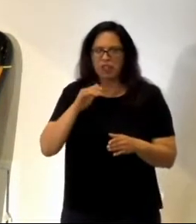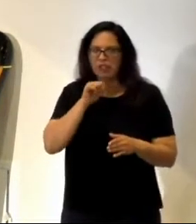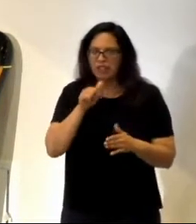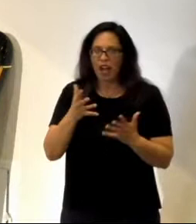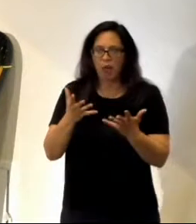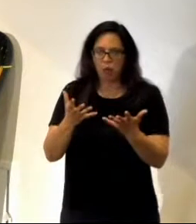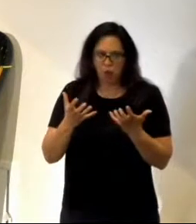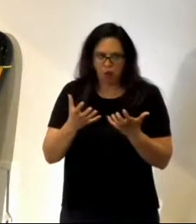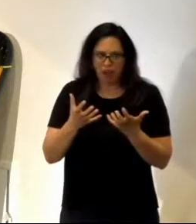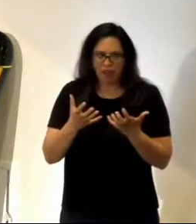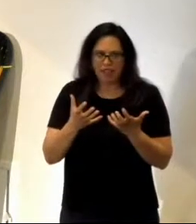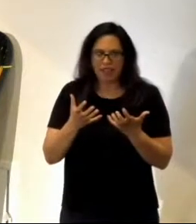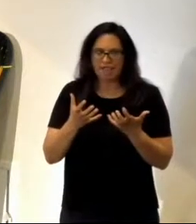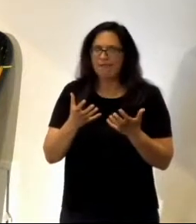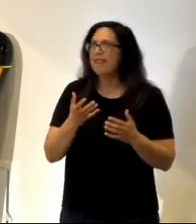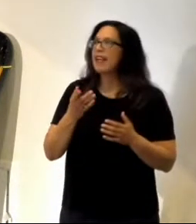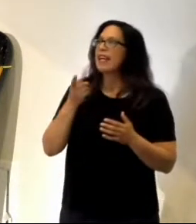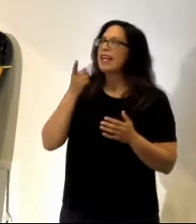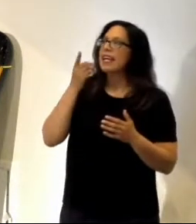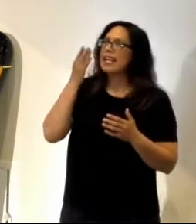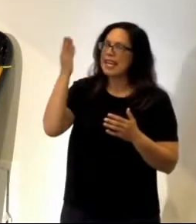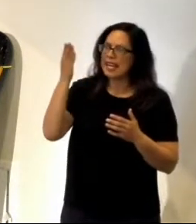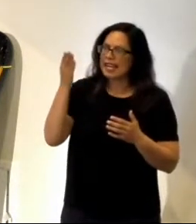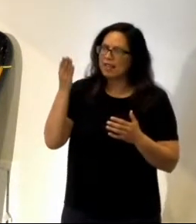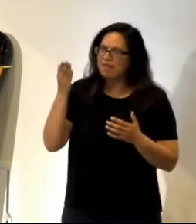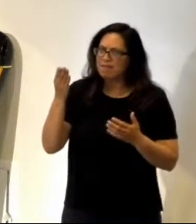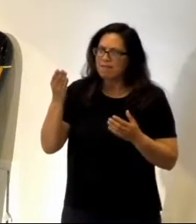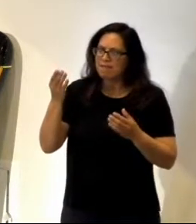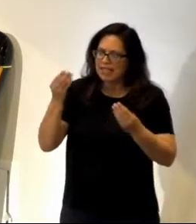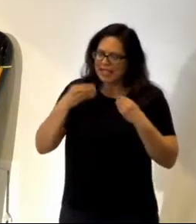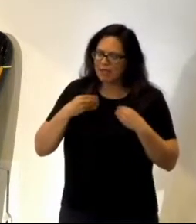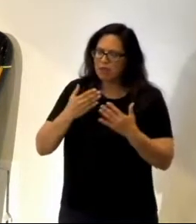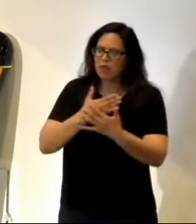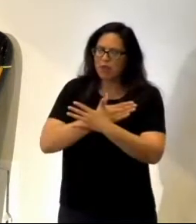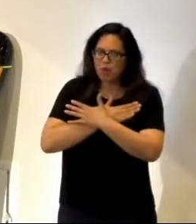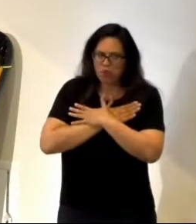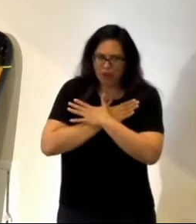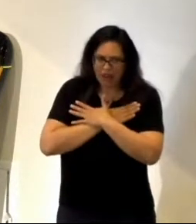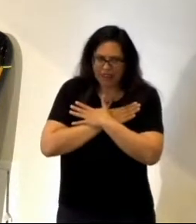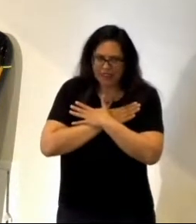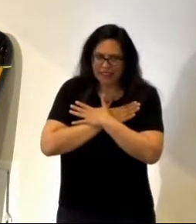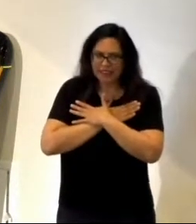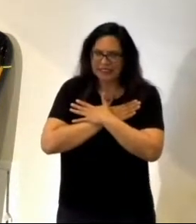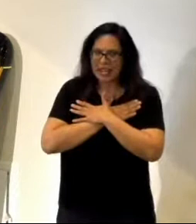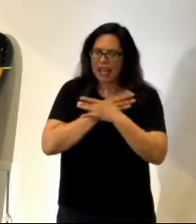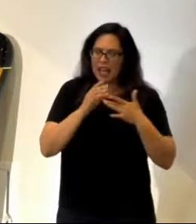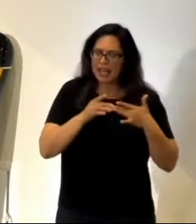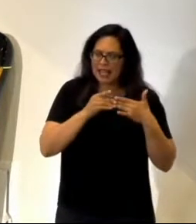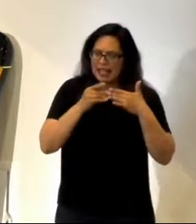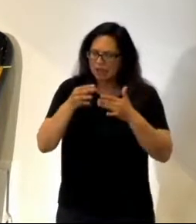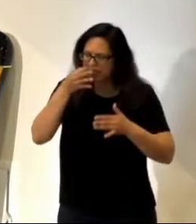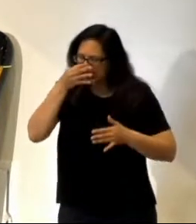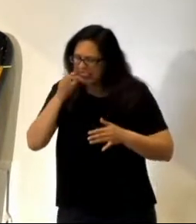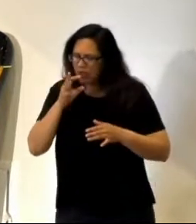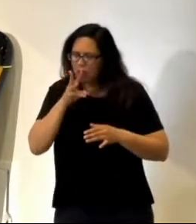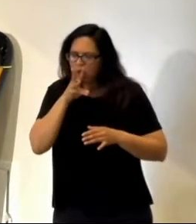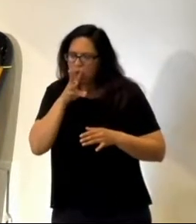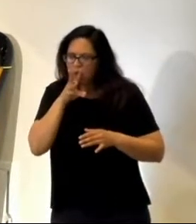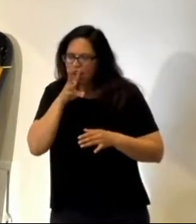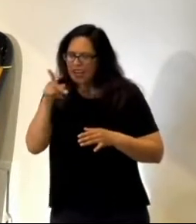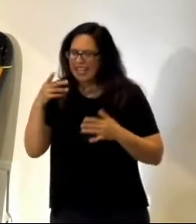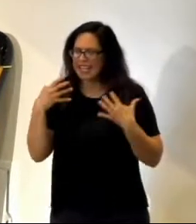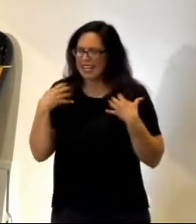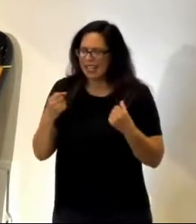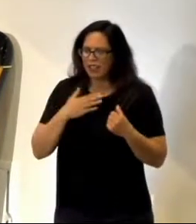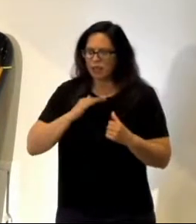He makes me to lie down in green pastures. He leads me beside the still waters. He restores my soul.